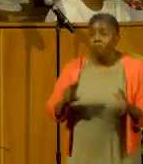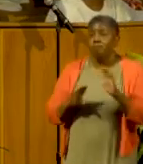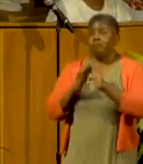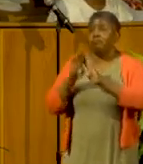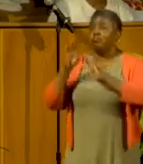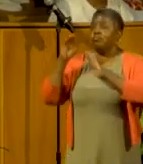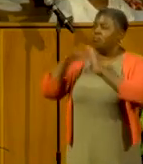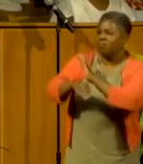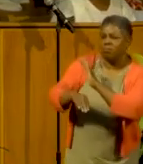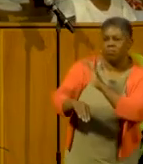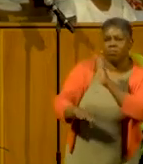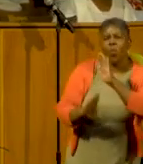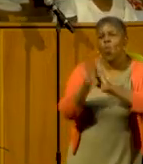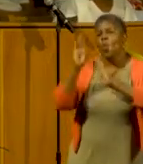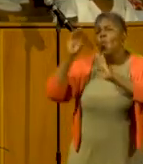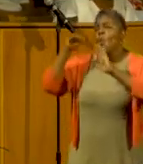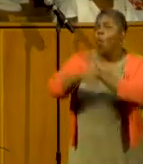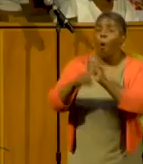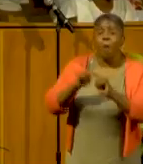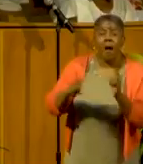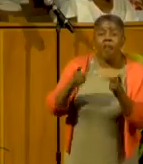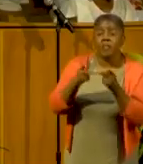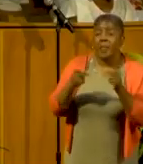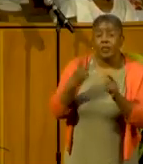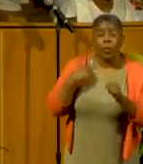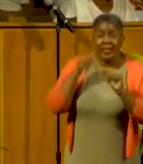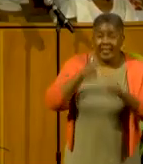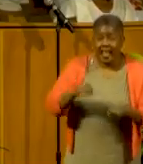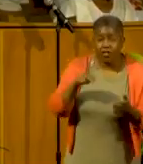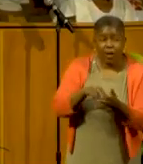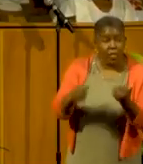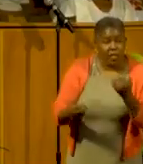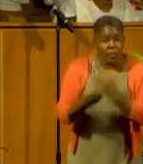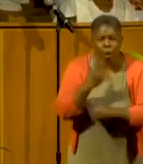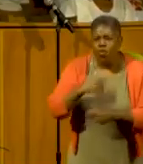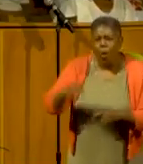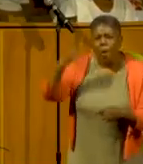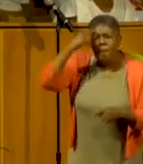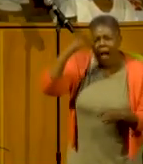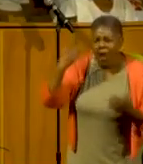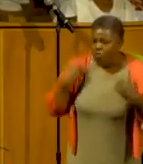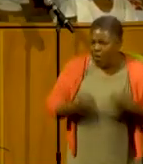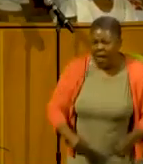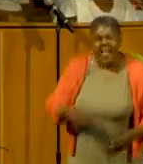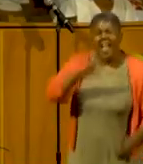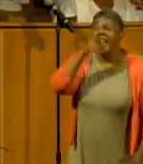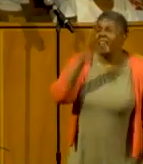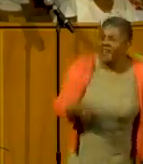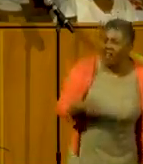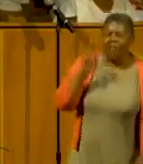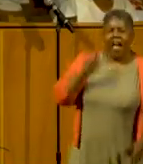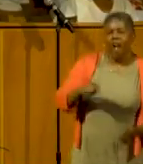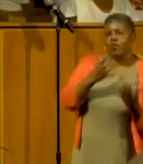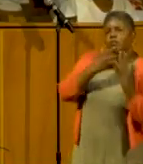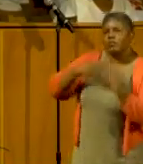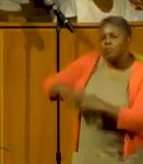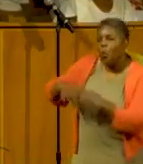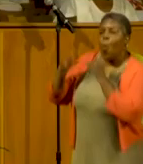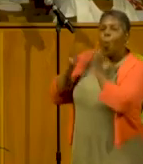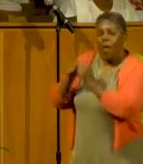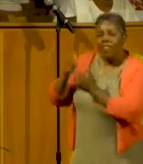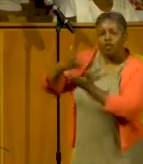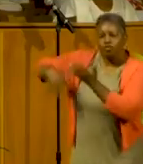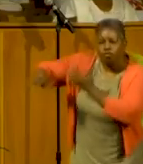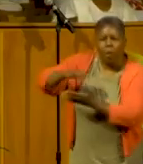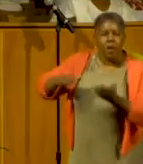and downs. But the place where we can shout this morning is that your mind and your body never have to conform to storms.